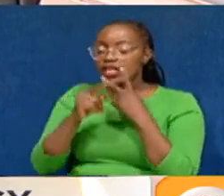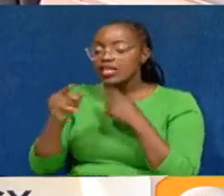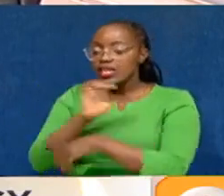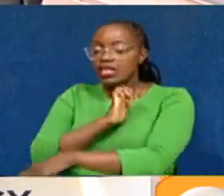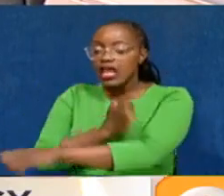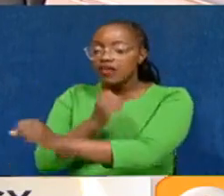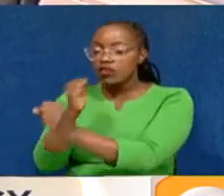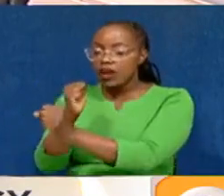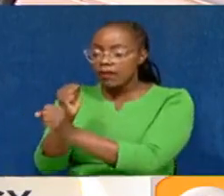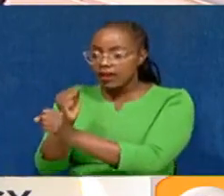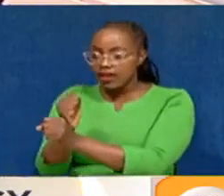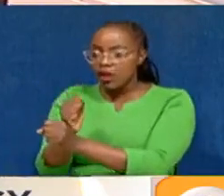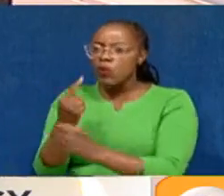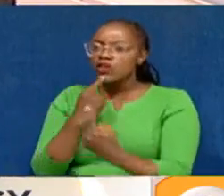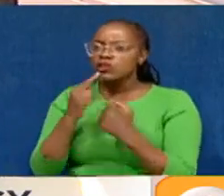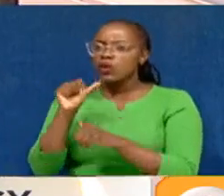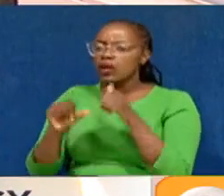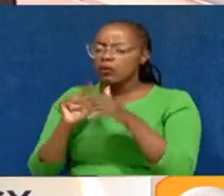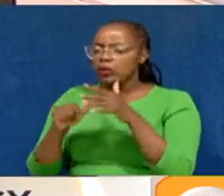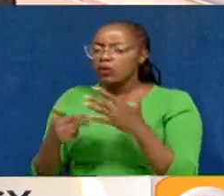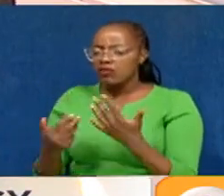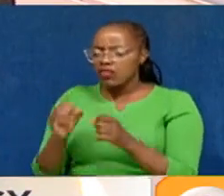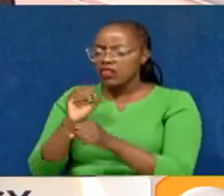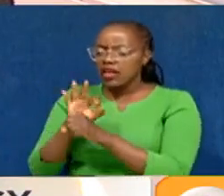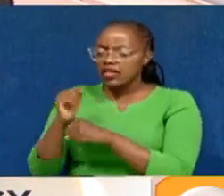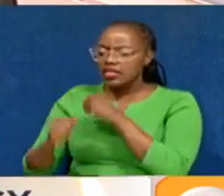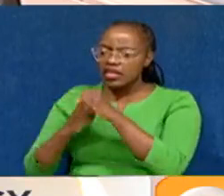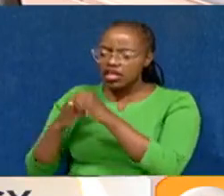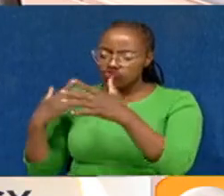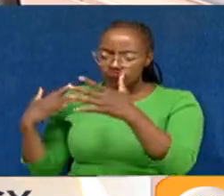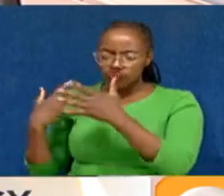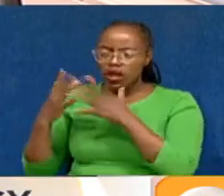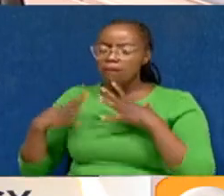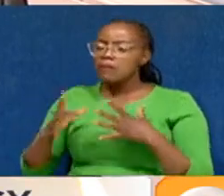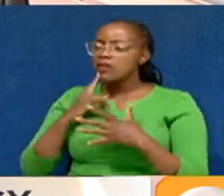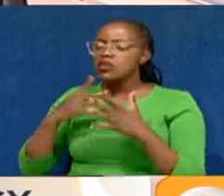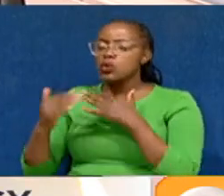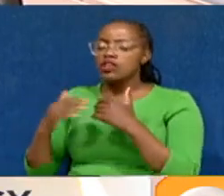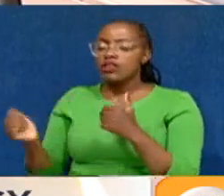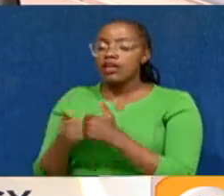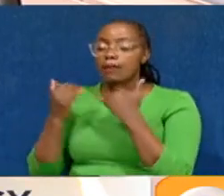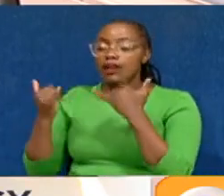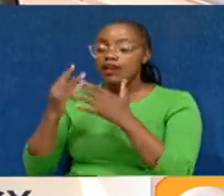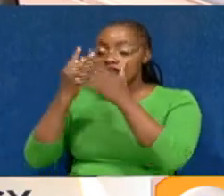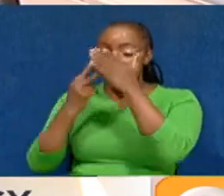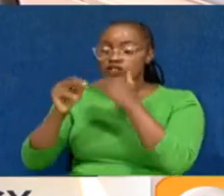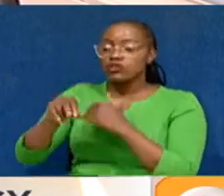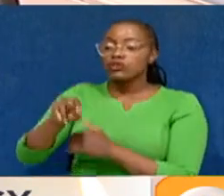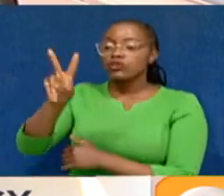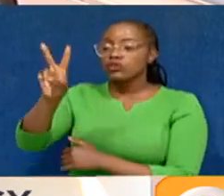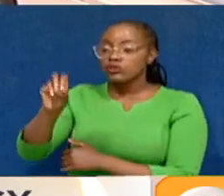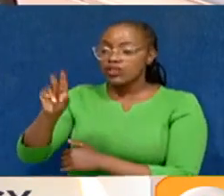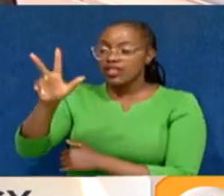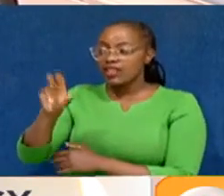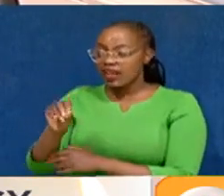into fruition. Now, you talk about 13 years down the road, people say, what's happened? Well, Vision 2030 is